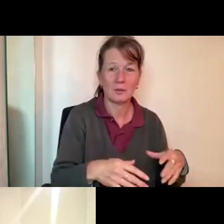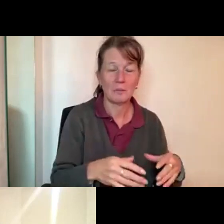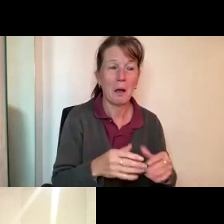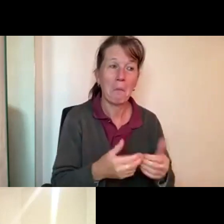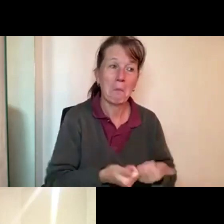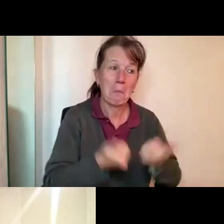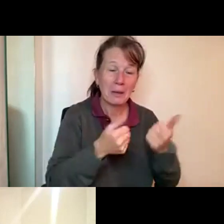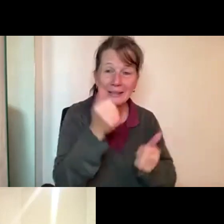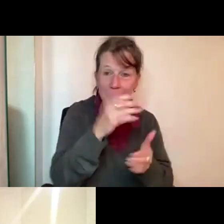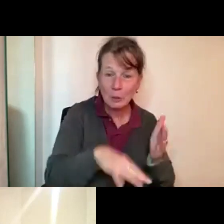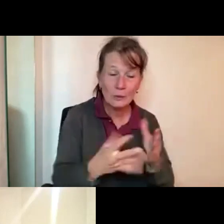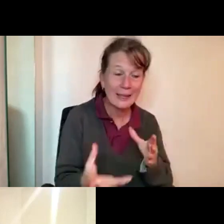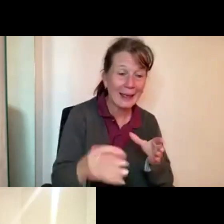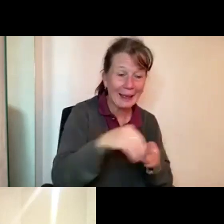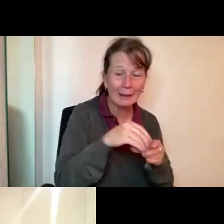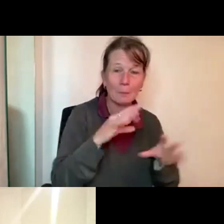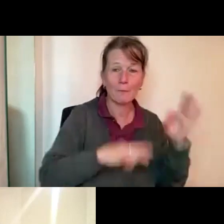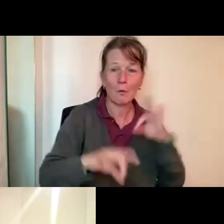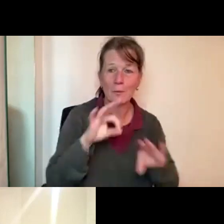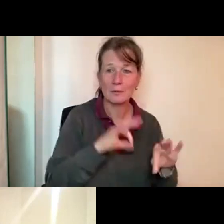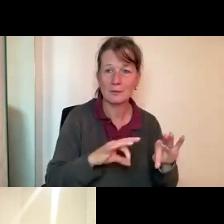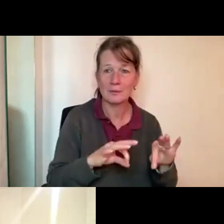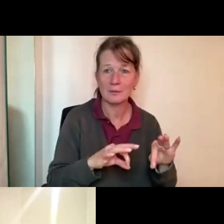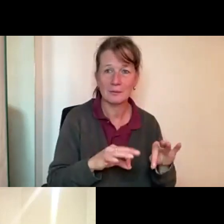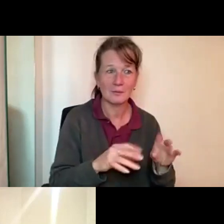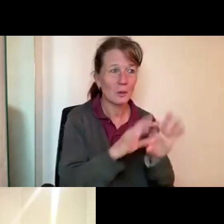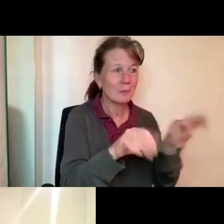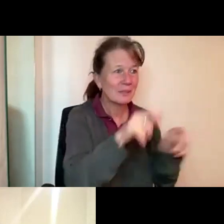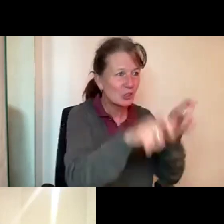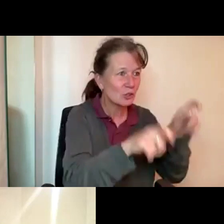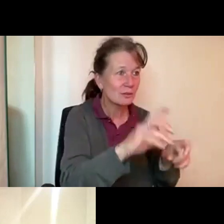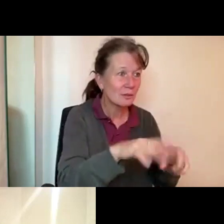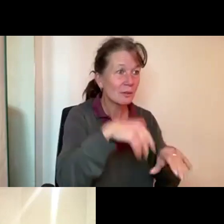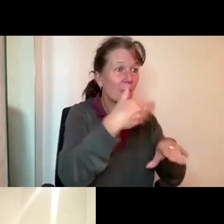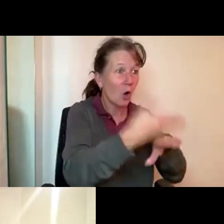of the performance, all the musicians on stage. And